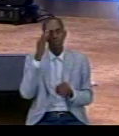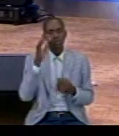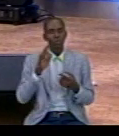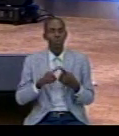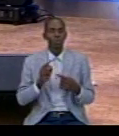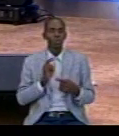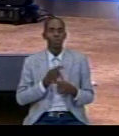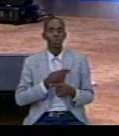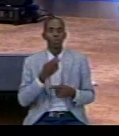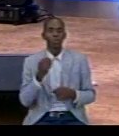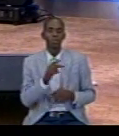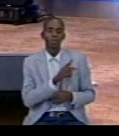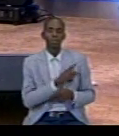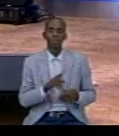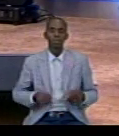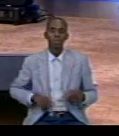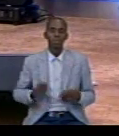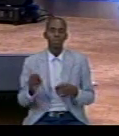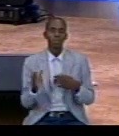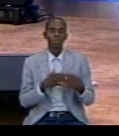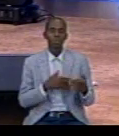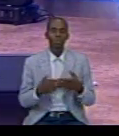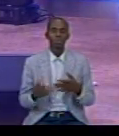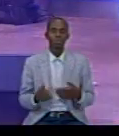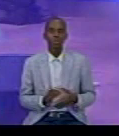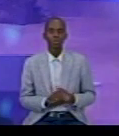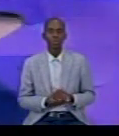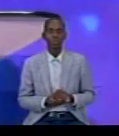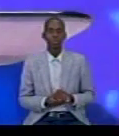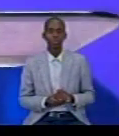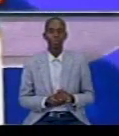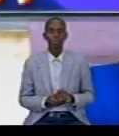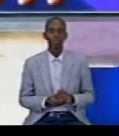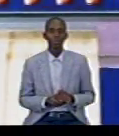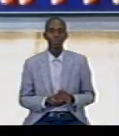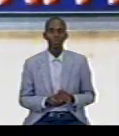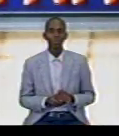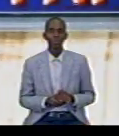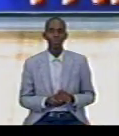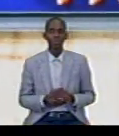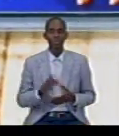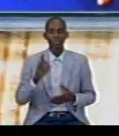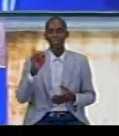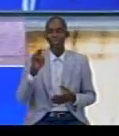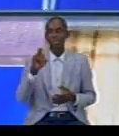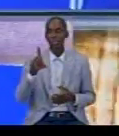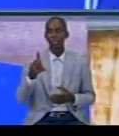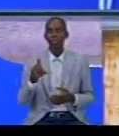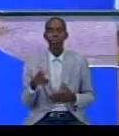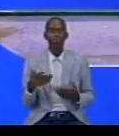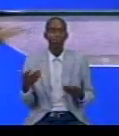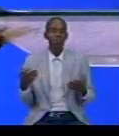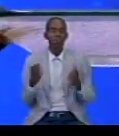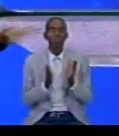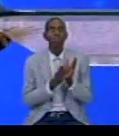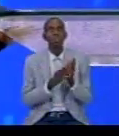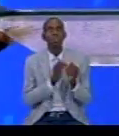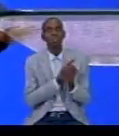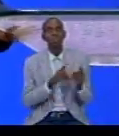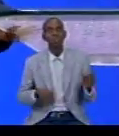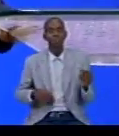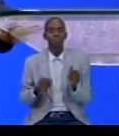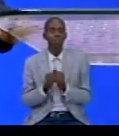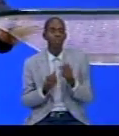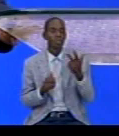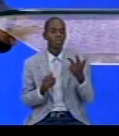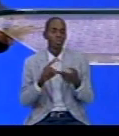known unto us the king's matters. Daniel praised the Lord, and his friends praised the Lord with